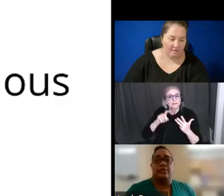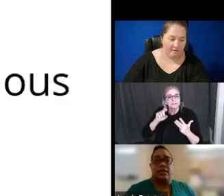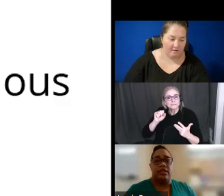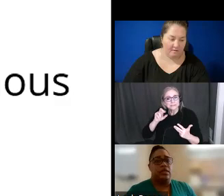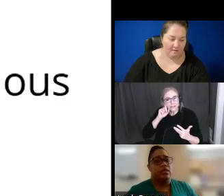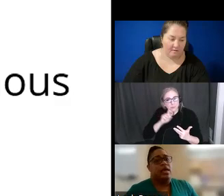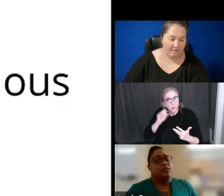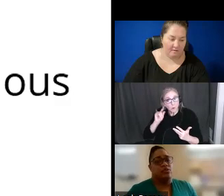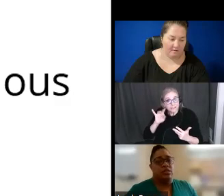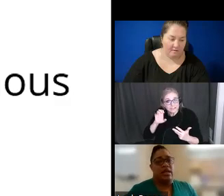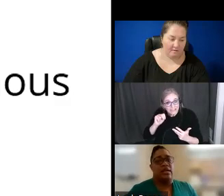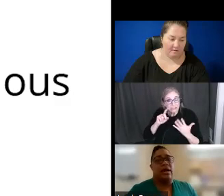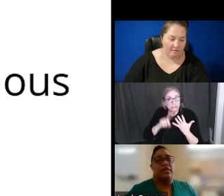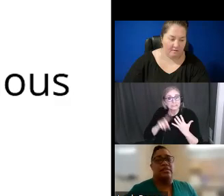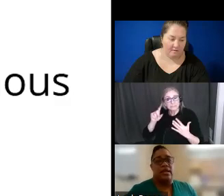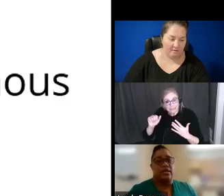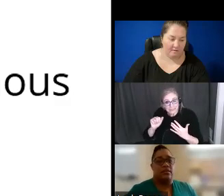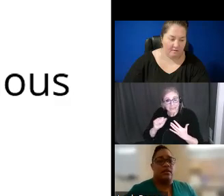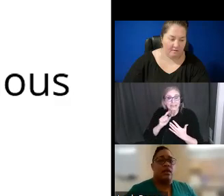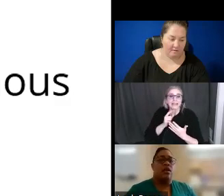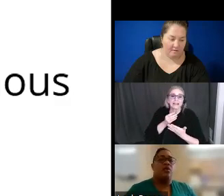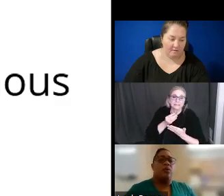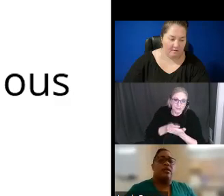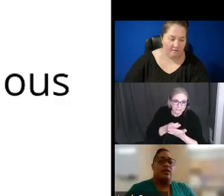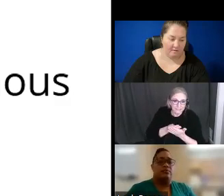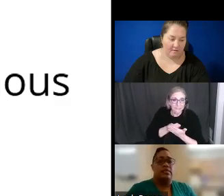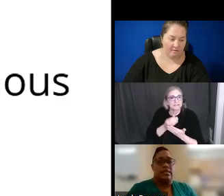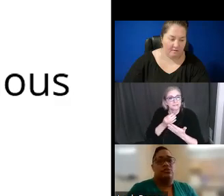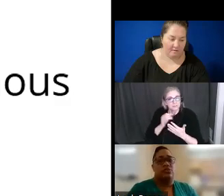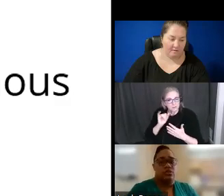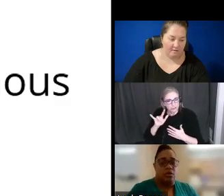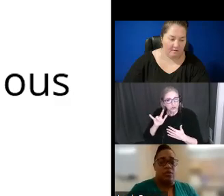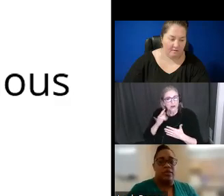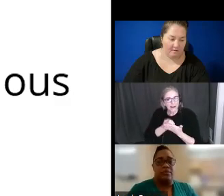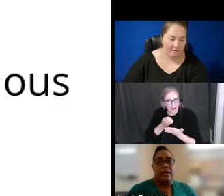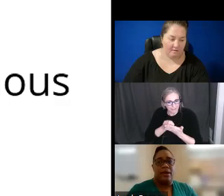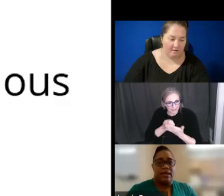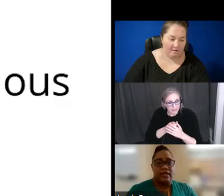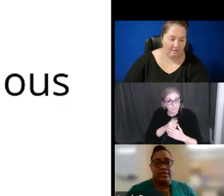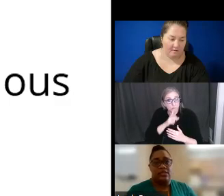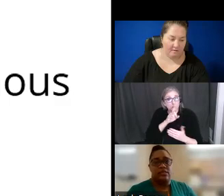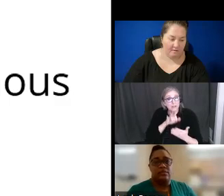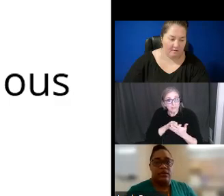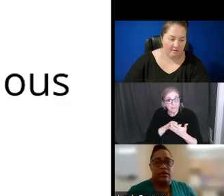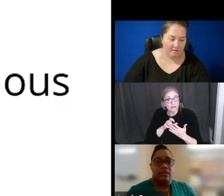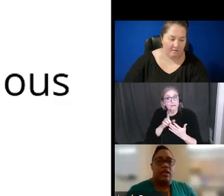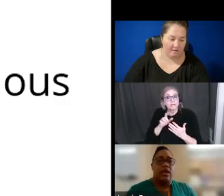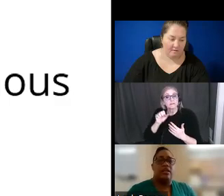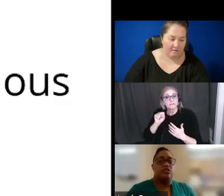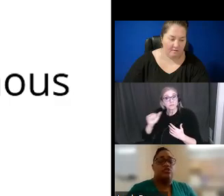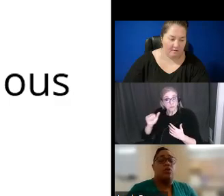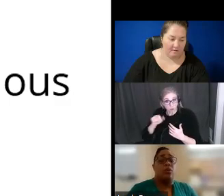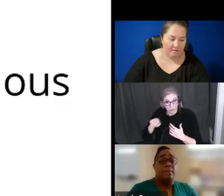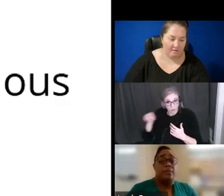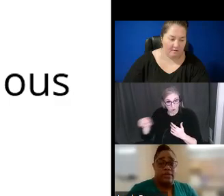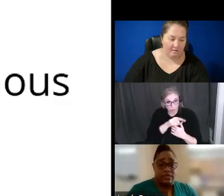orientation, disability, and socioeconomic status. When it comes to sexual assault within BIPOC and Indigenous communities, it